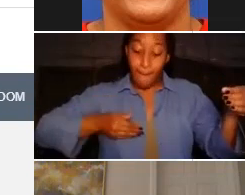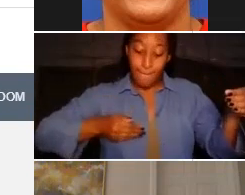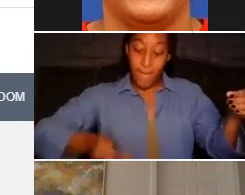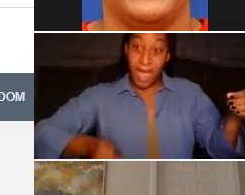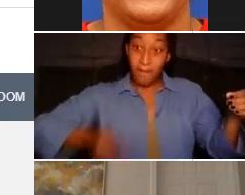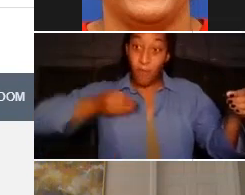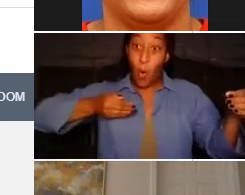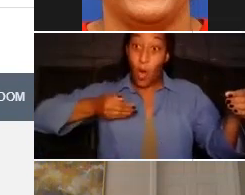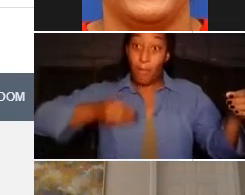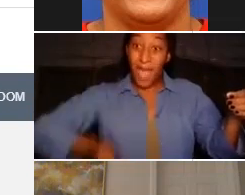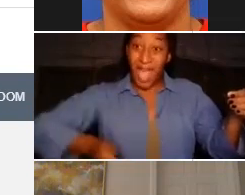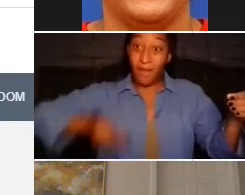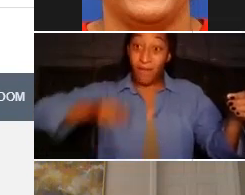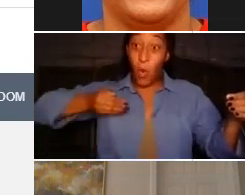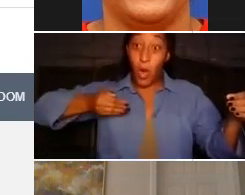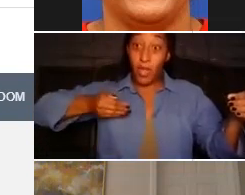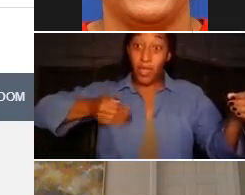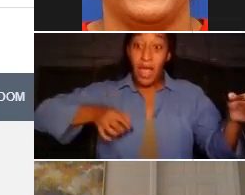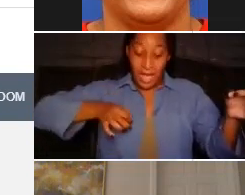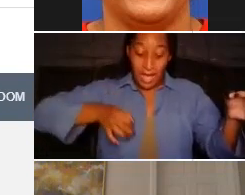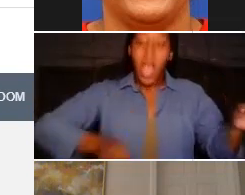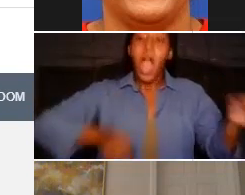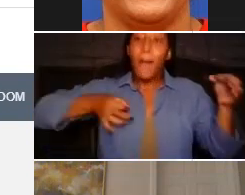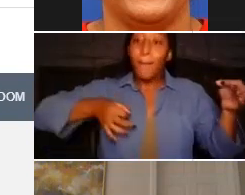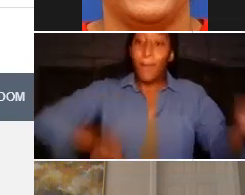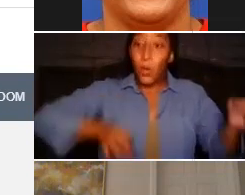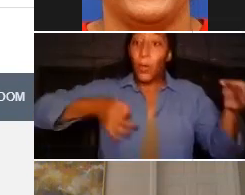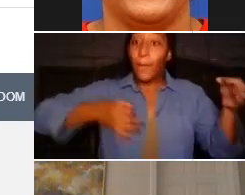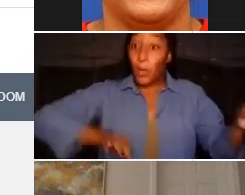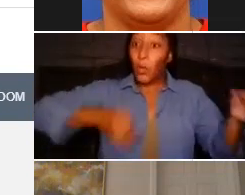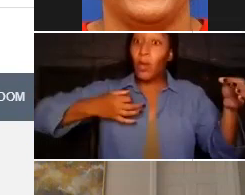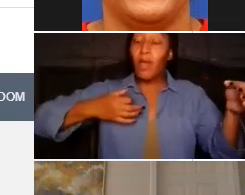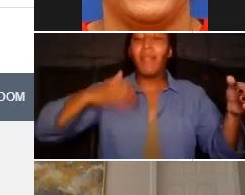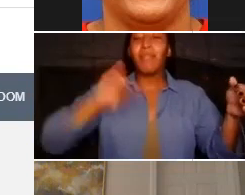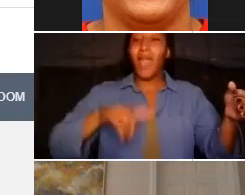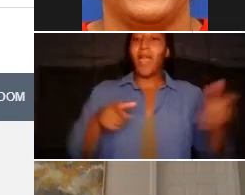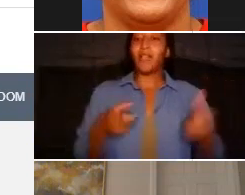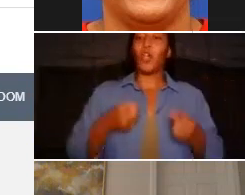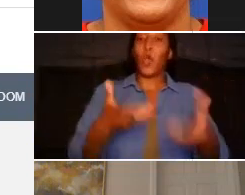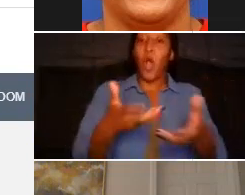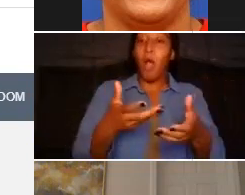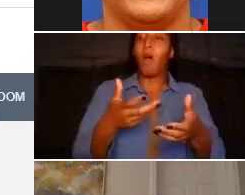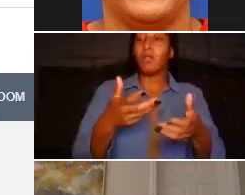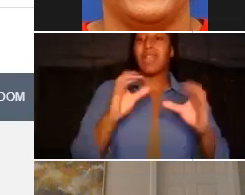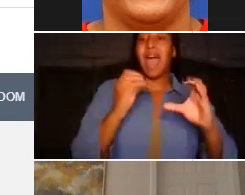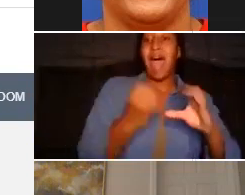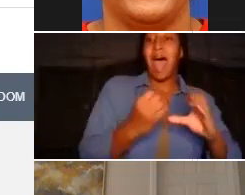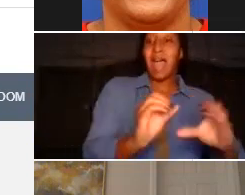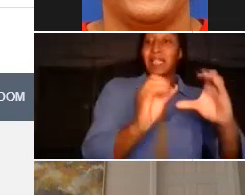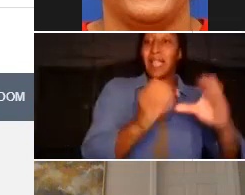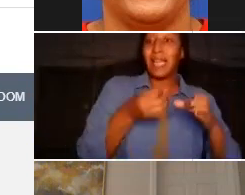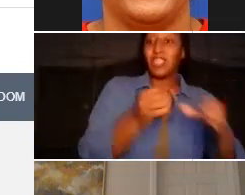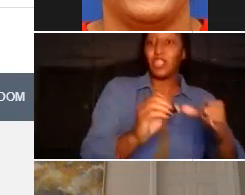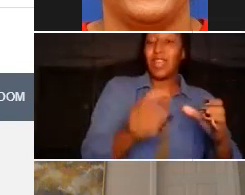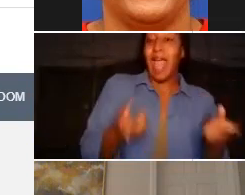And another example is an earthquake. That earthquake consists of a wave, a seismic wave